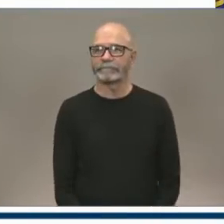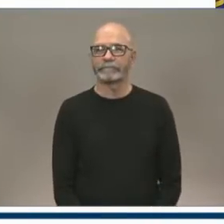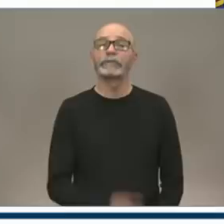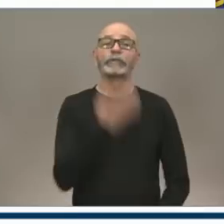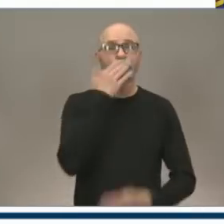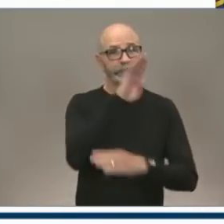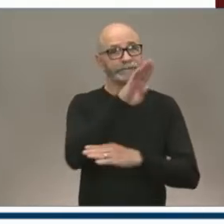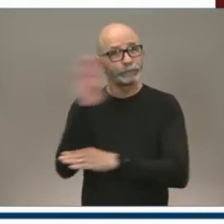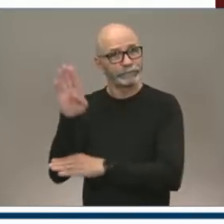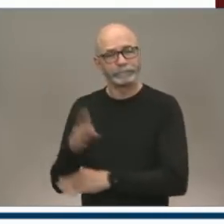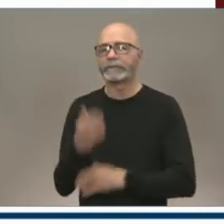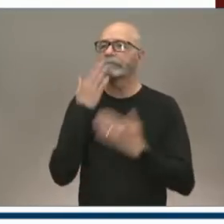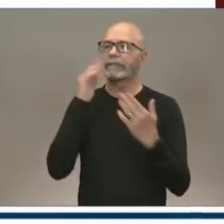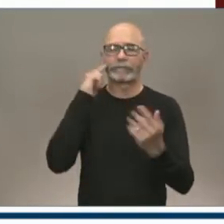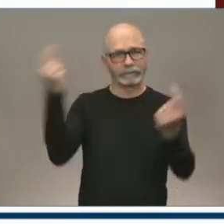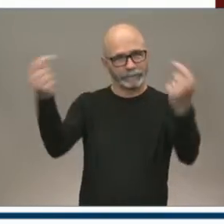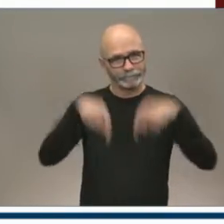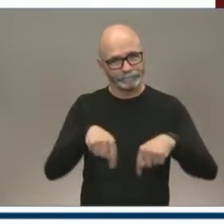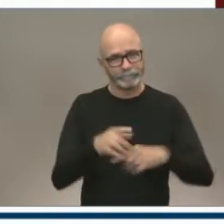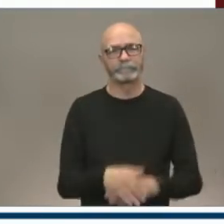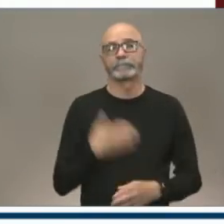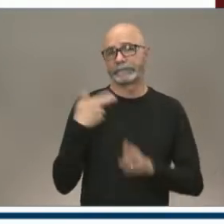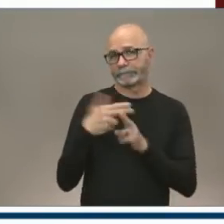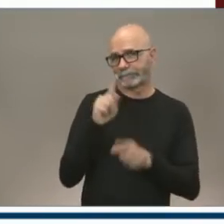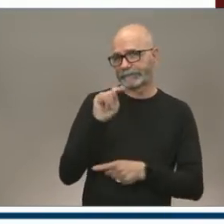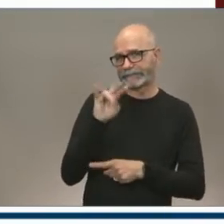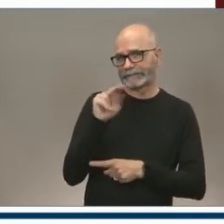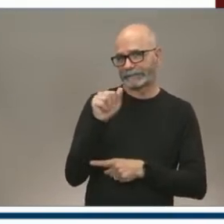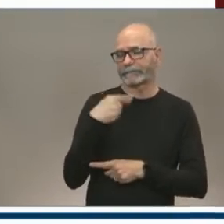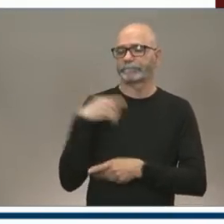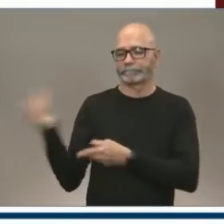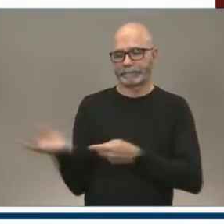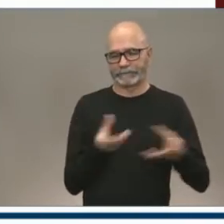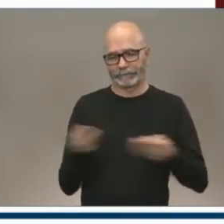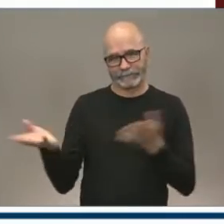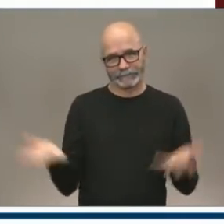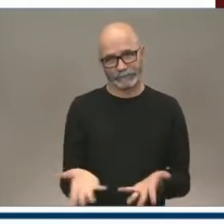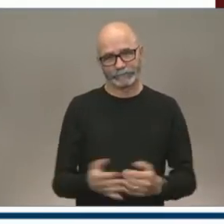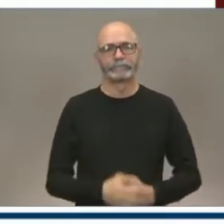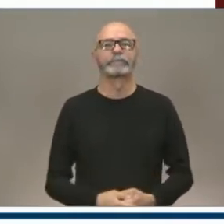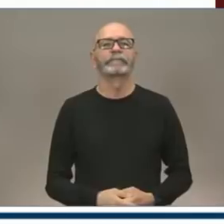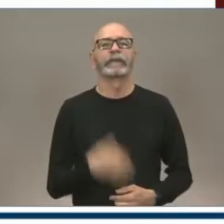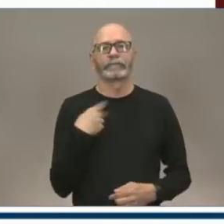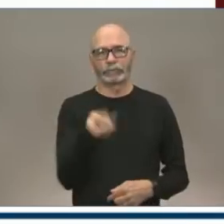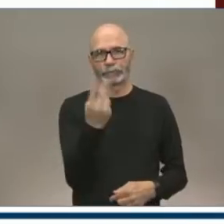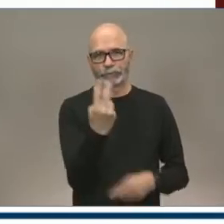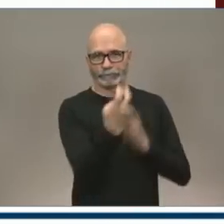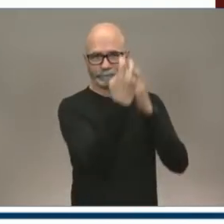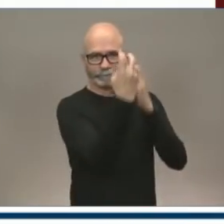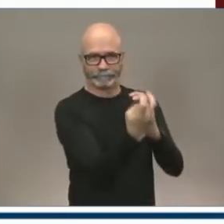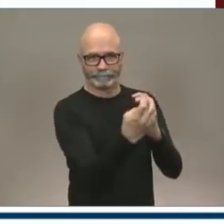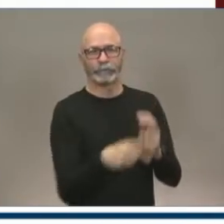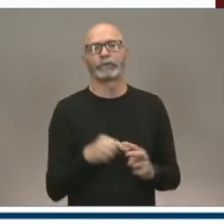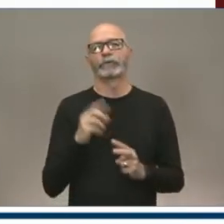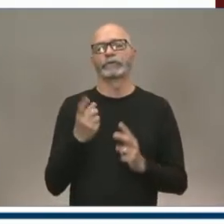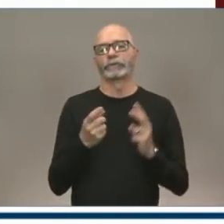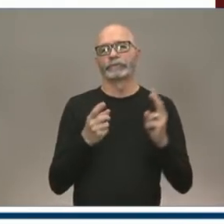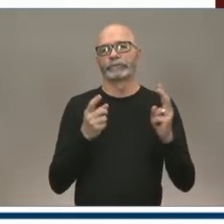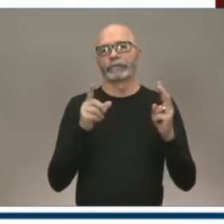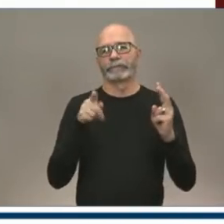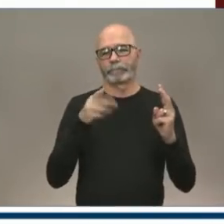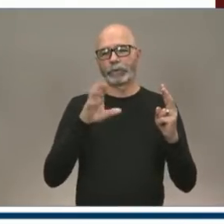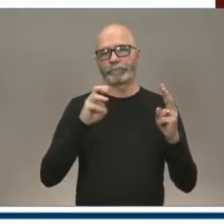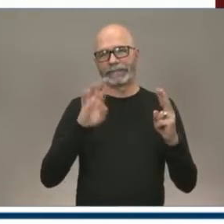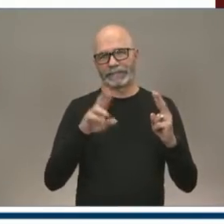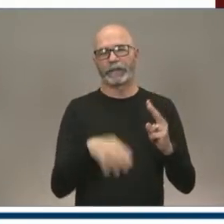Good afternoon. Thank you for joining us. My name is Tina Tebow and I will be your moderator for today's news conference. Joining us today, the Honourable Ian Rankin,